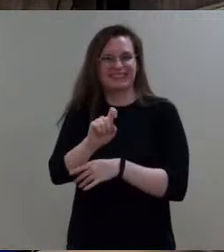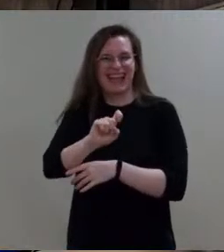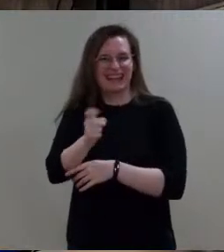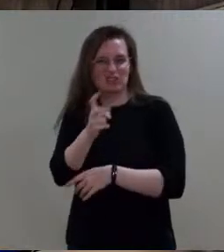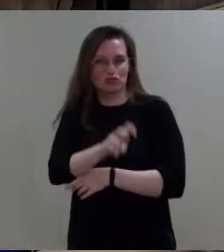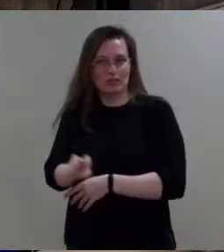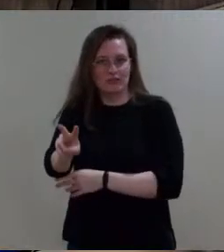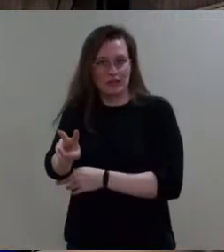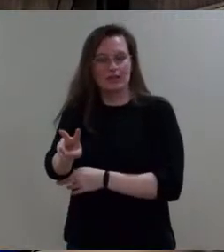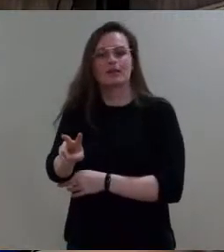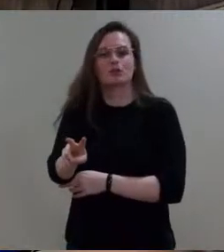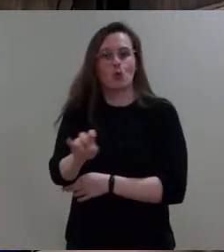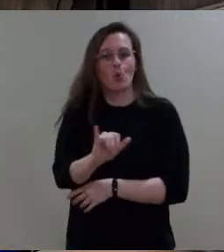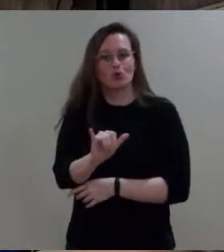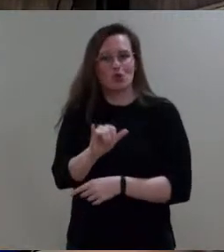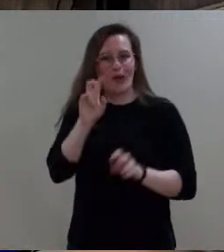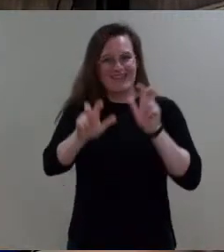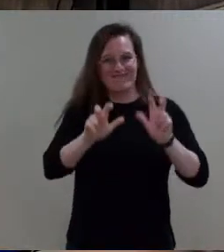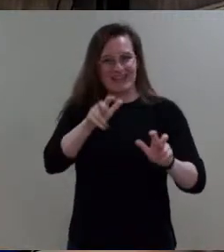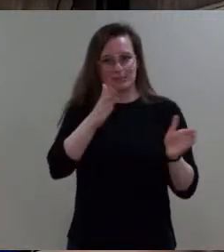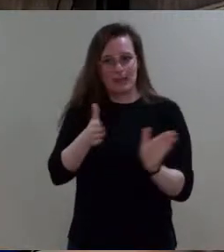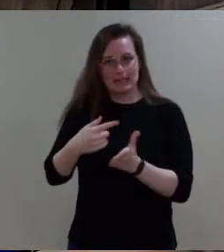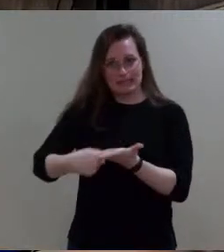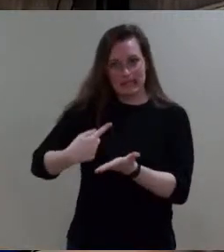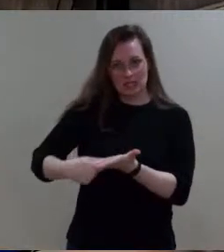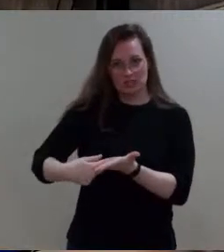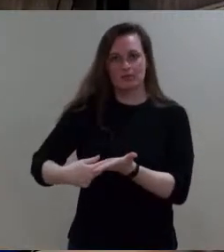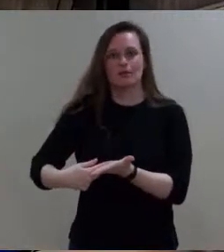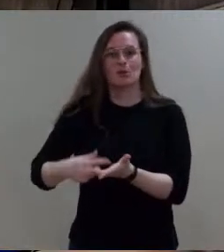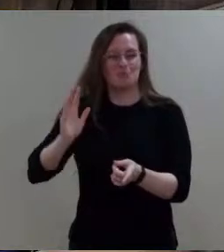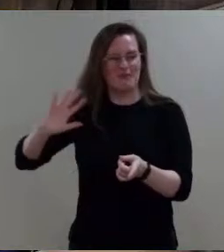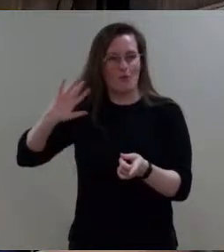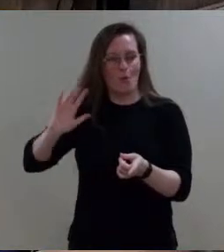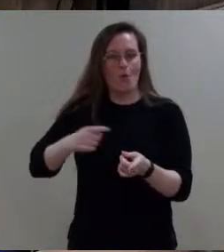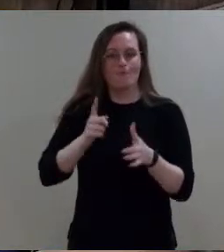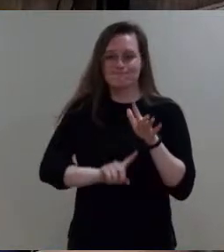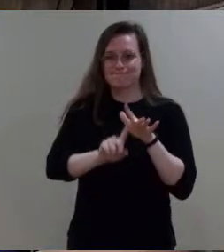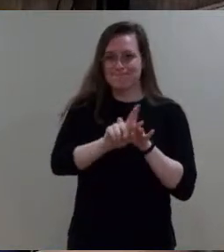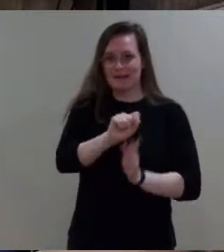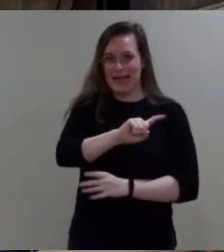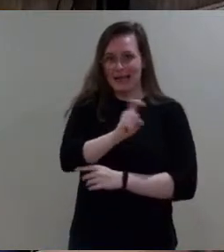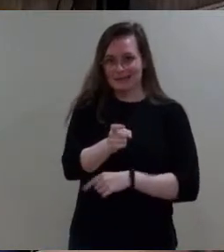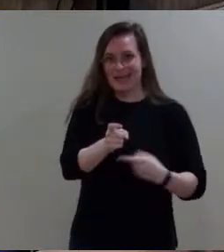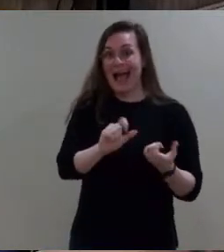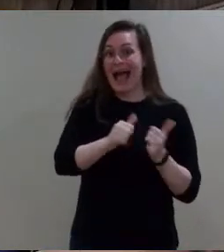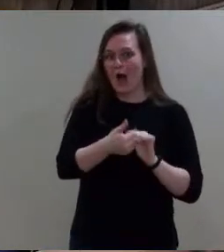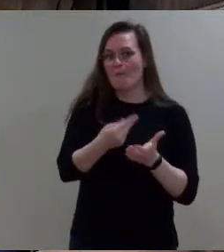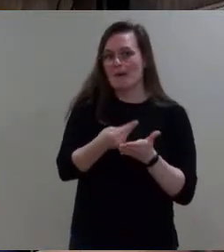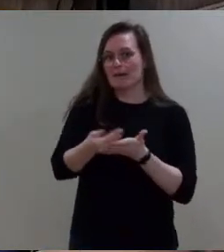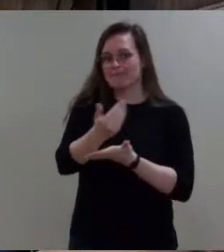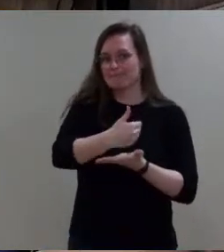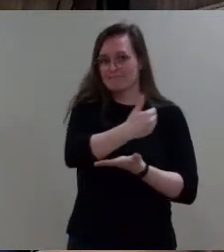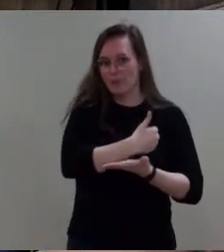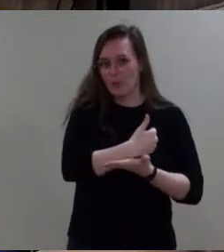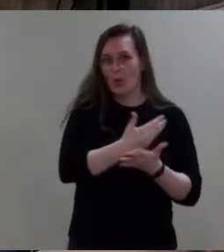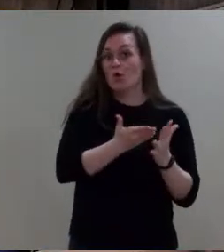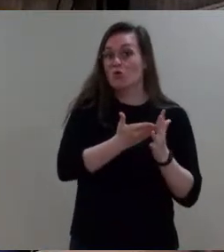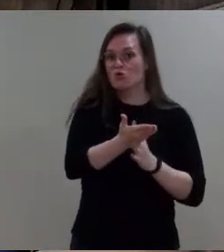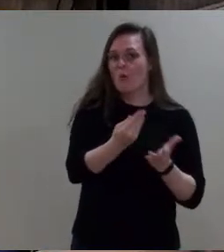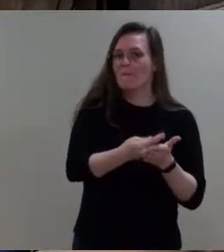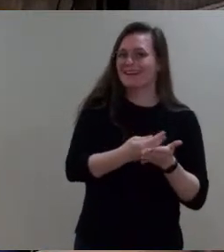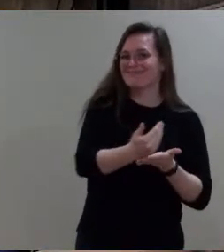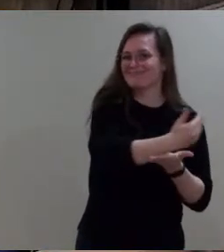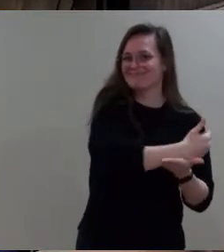capital investment plan discussion, the deed transfer tax was highlighted as a means of funding capital investment through revenue rather than